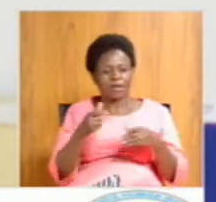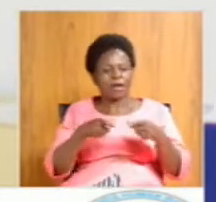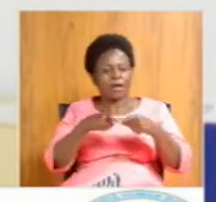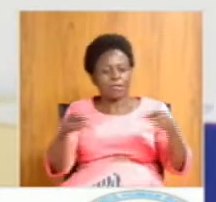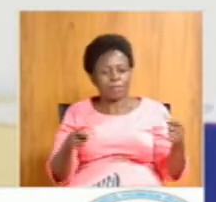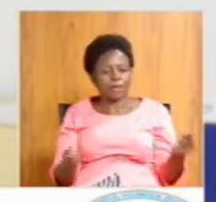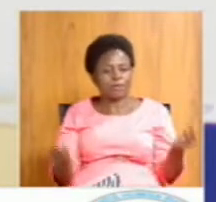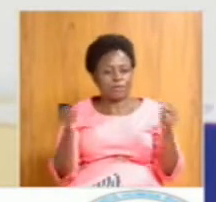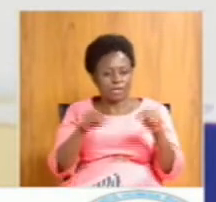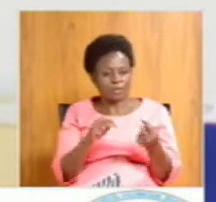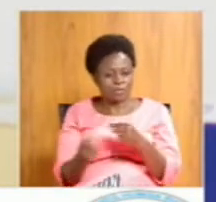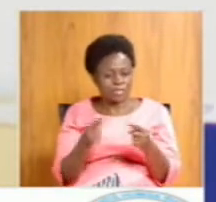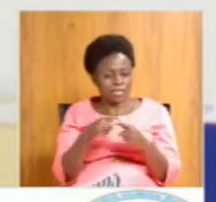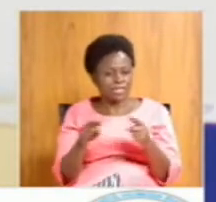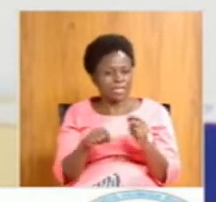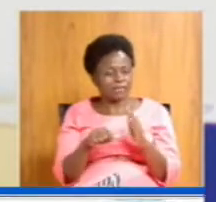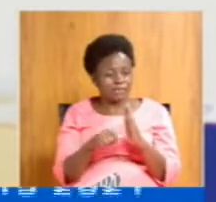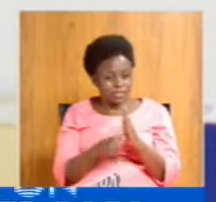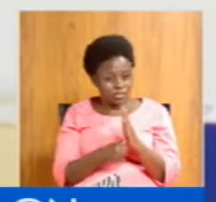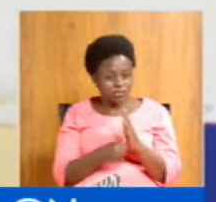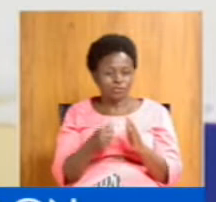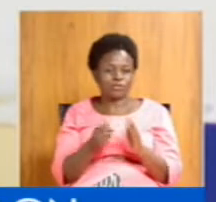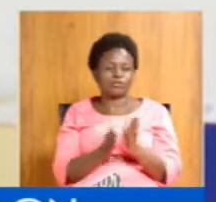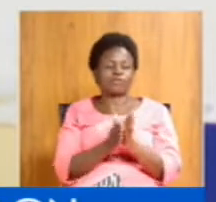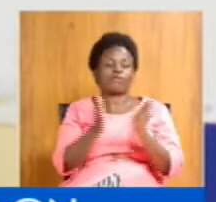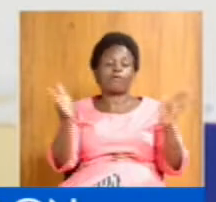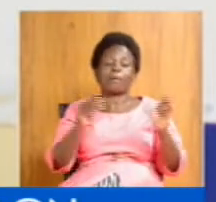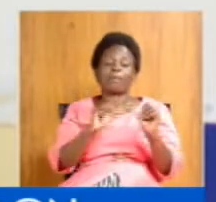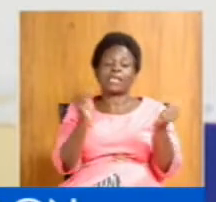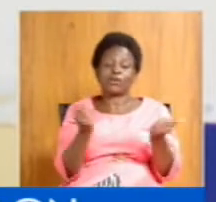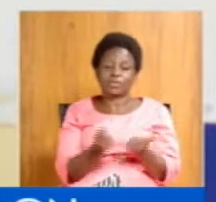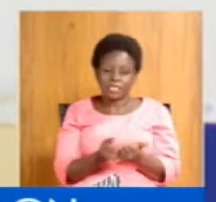panel to discuss a different issue that is also of public concern.